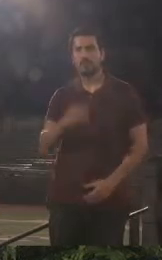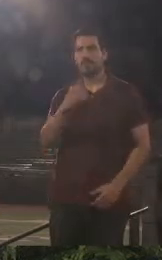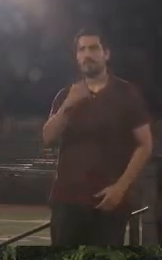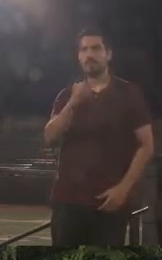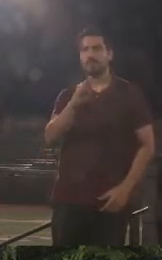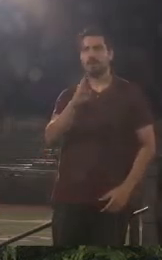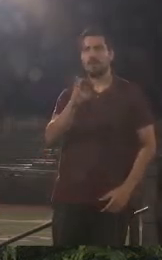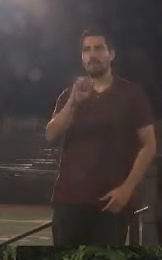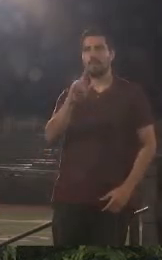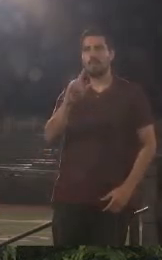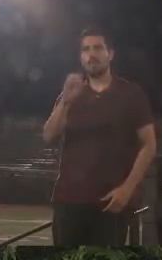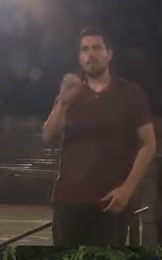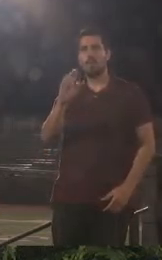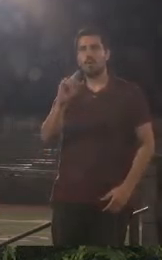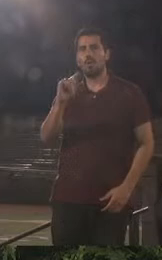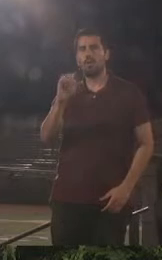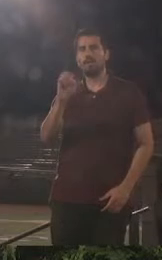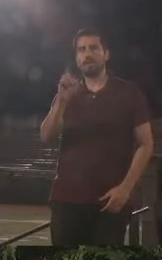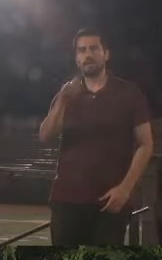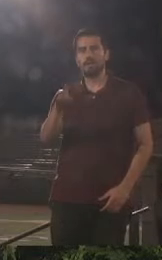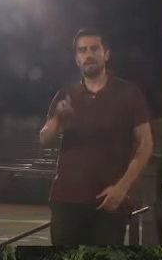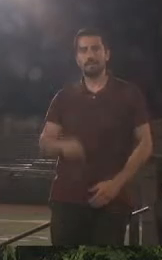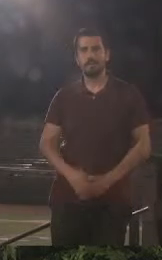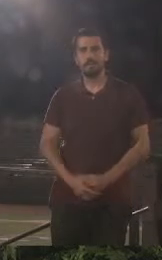Gabriela Ortiz.